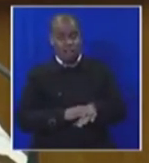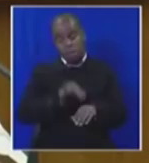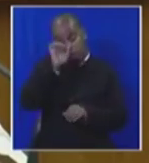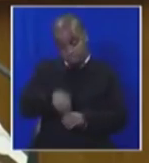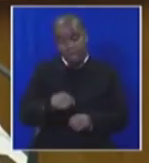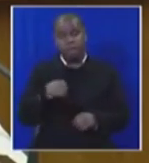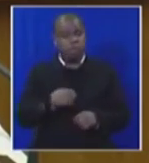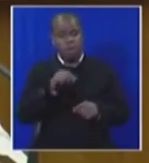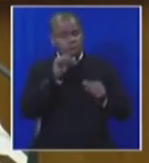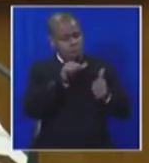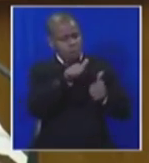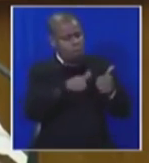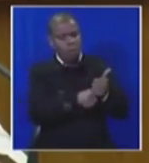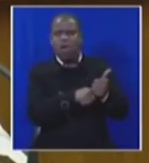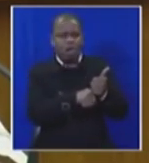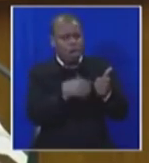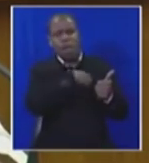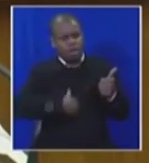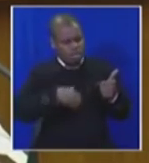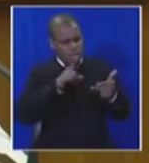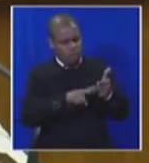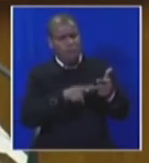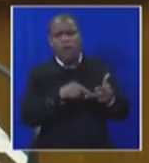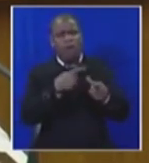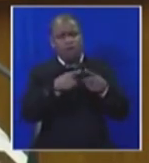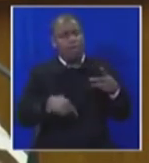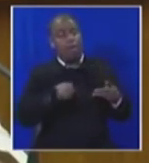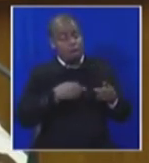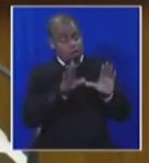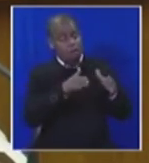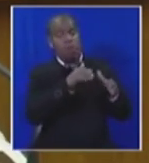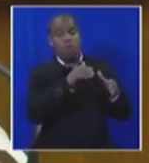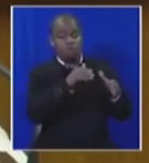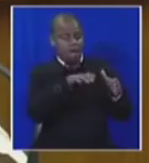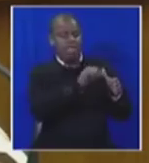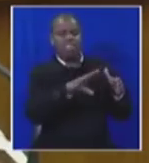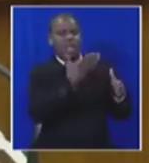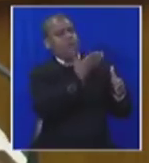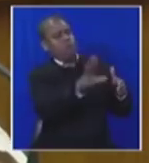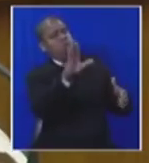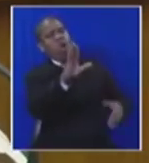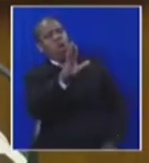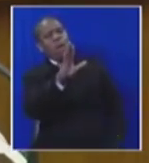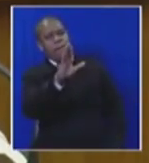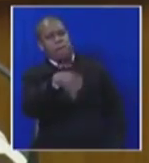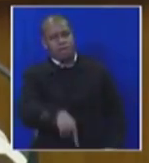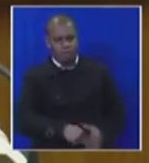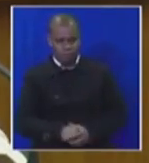no Ramaphosa, not no Dlamini Zuma, not no one. It is time to vote the ANC, the whole of the ANC, out of power.